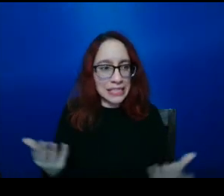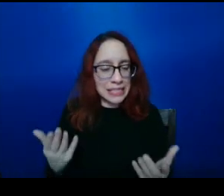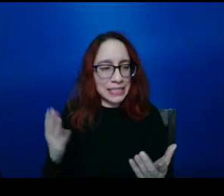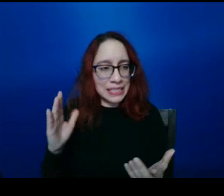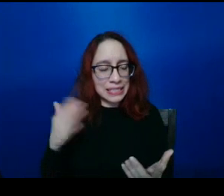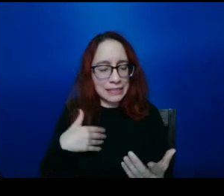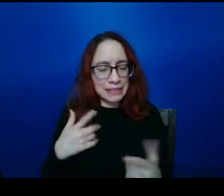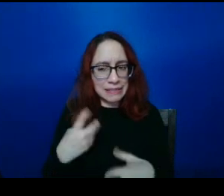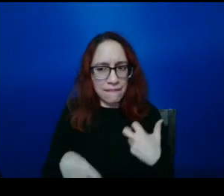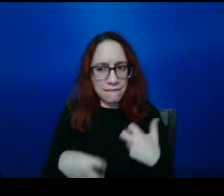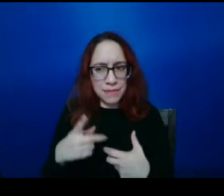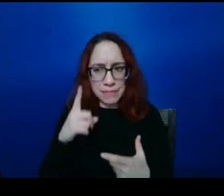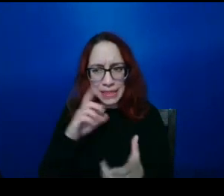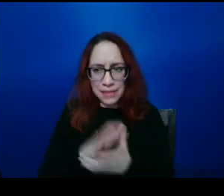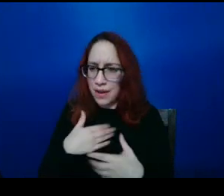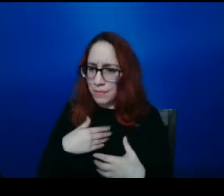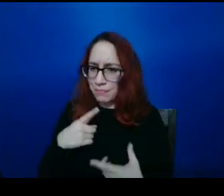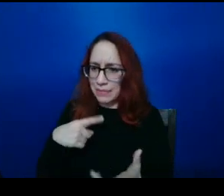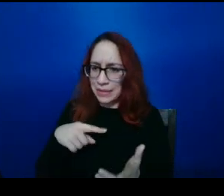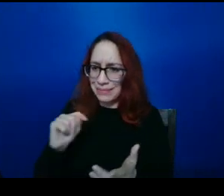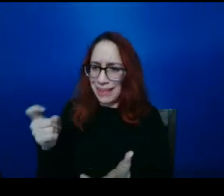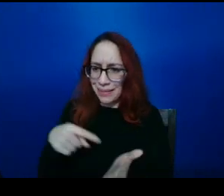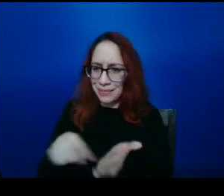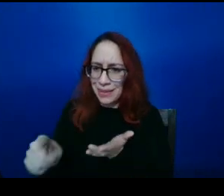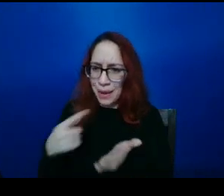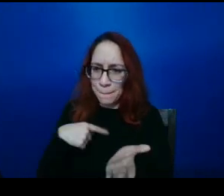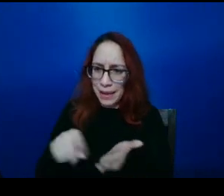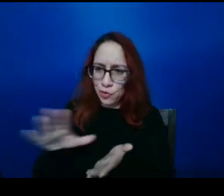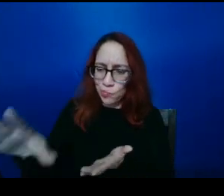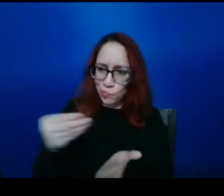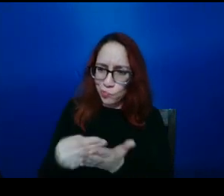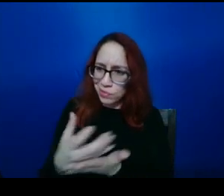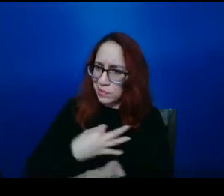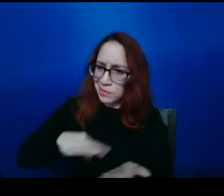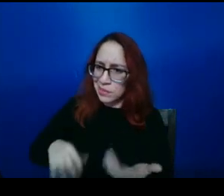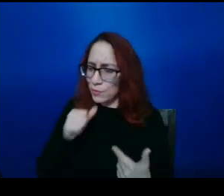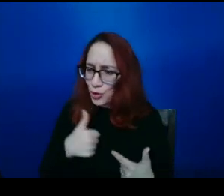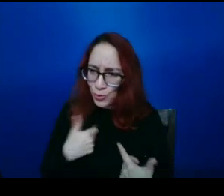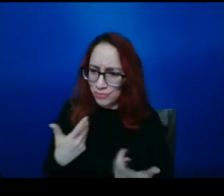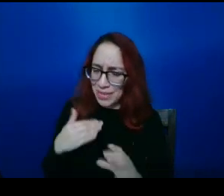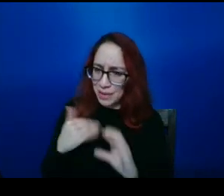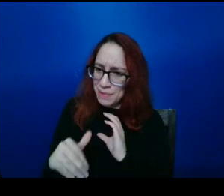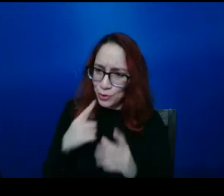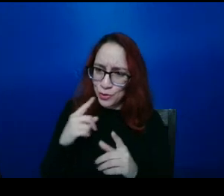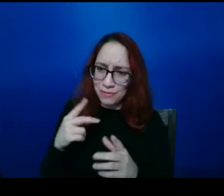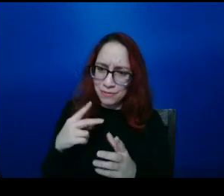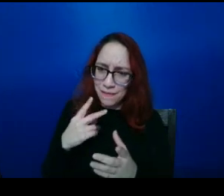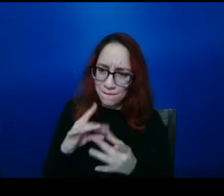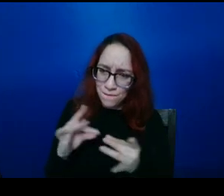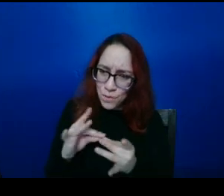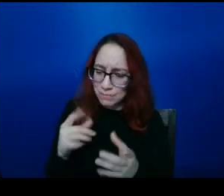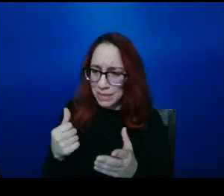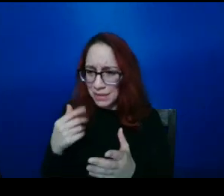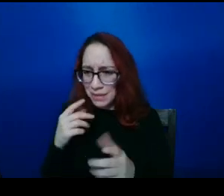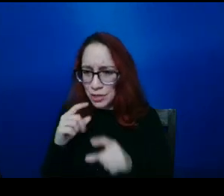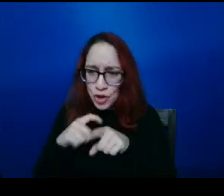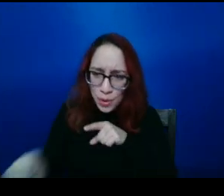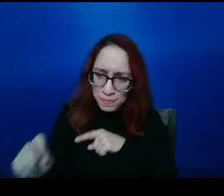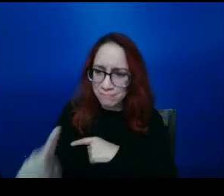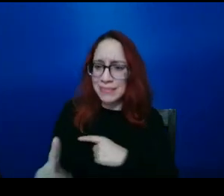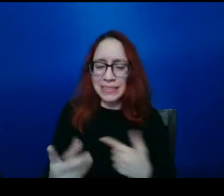to believe that I'm a taxpayer. I'm paying all your salaries and you don't return my emails, you don't return my voicemails, you don't return my